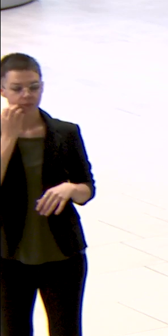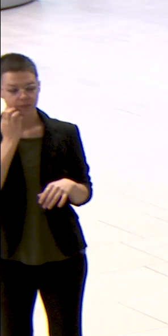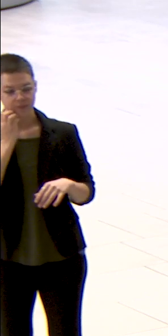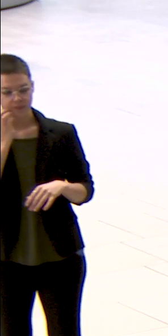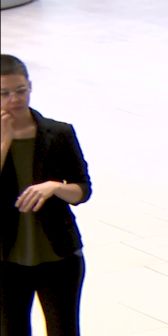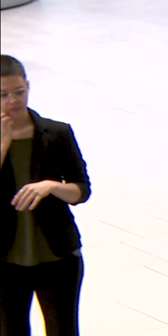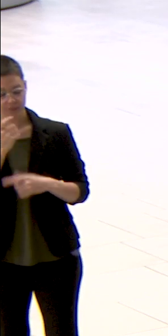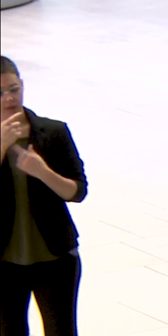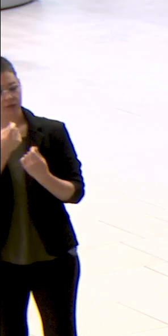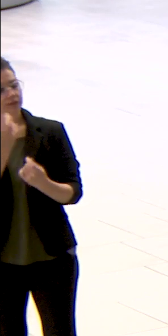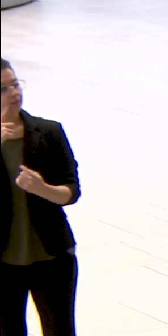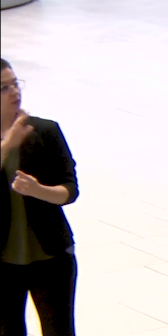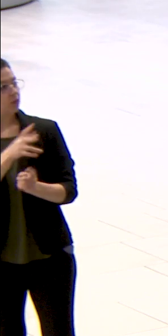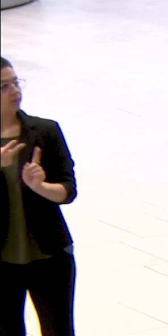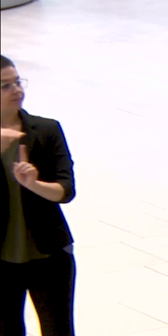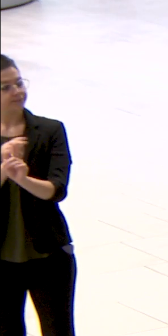for people to have your perspective.